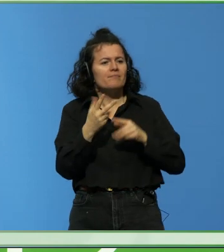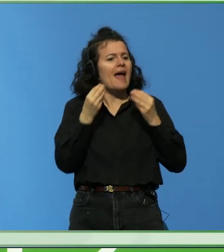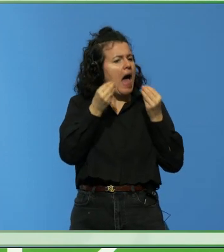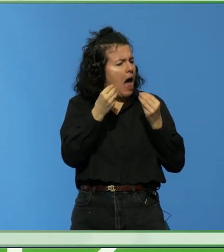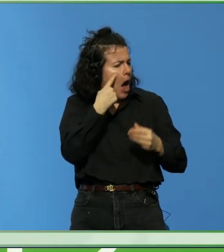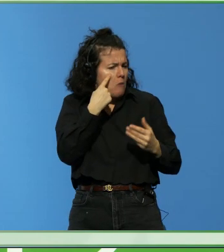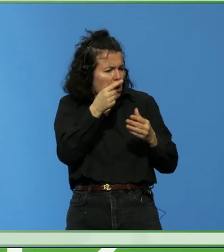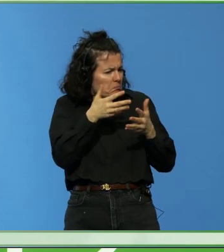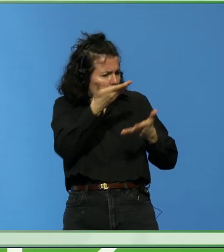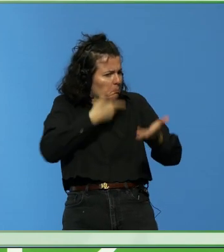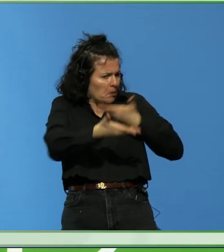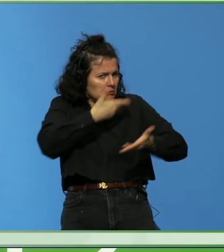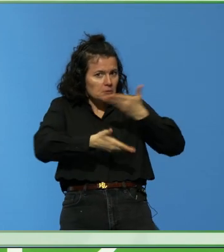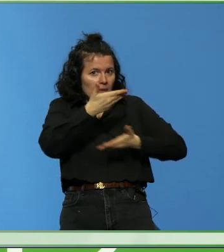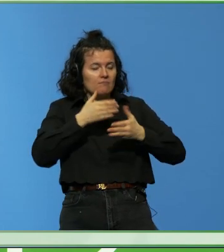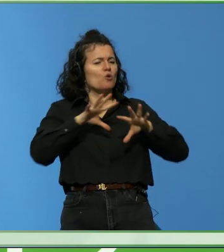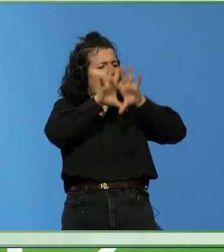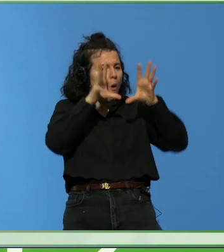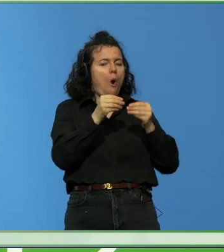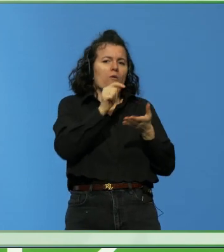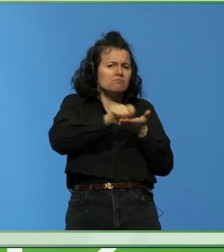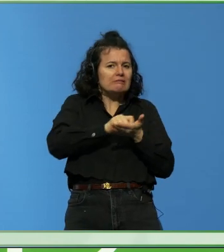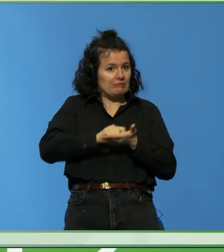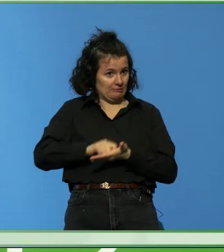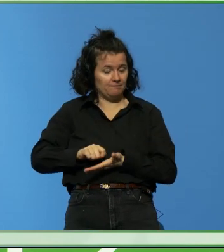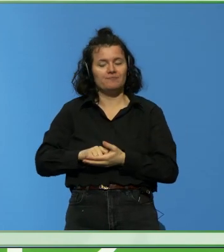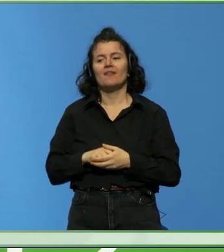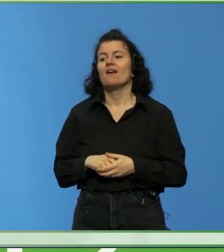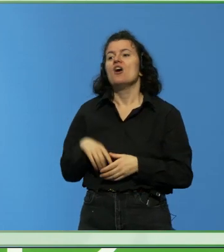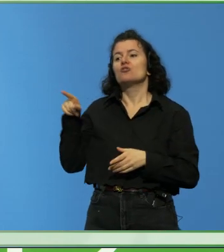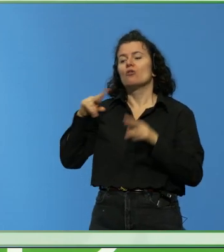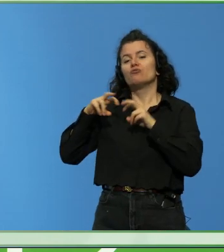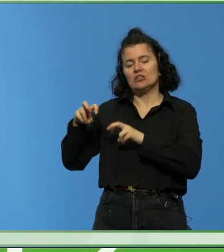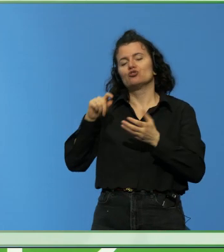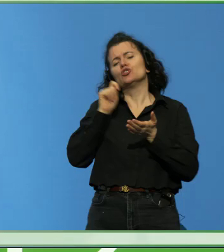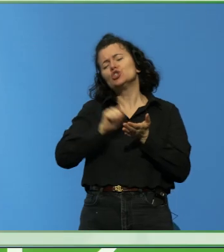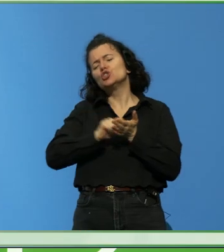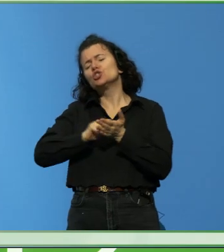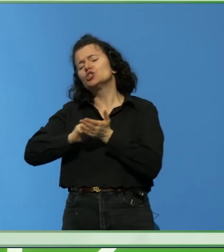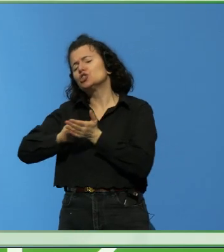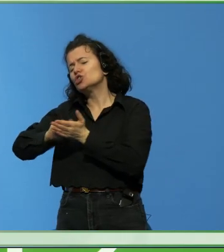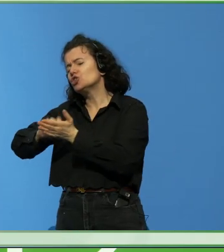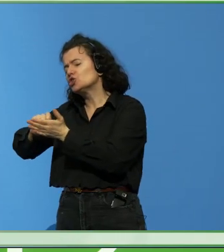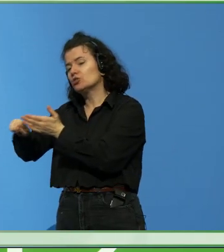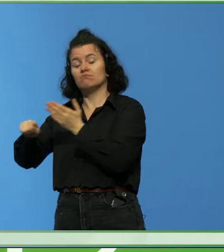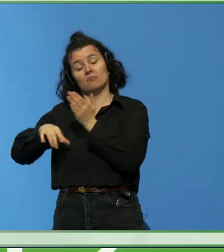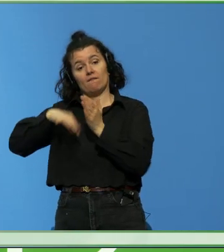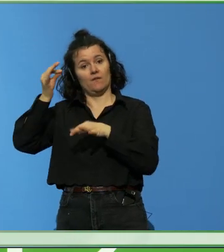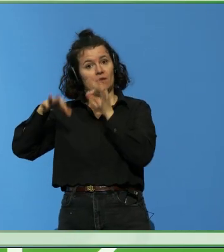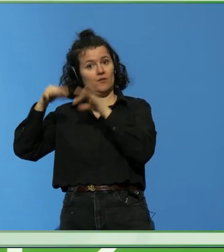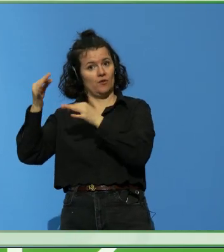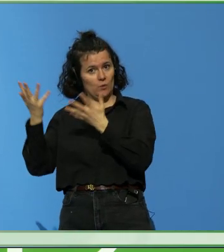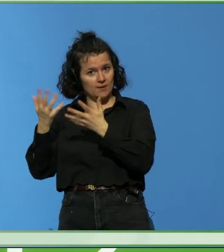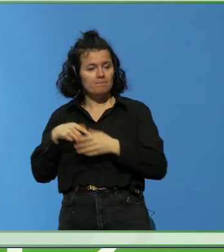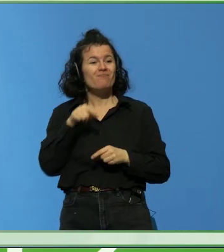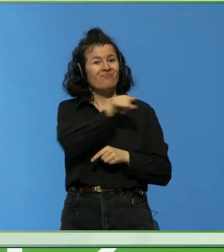together. And what we found, or what the researchers have found, is that there is an